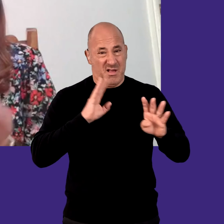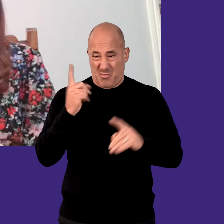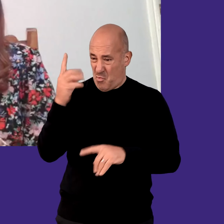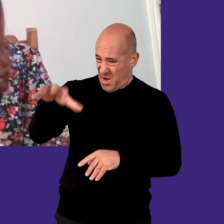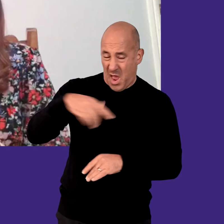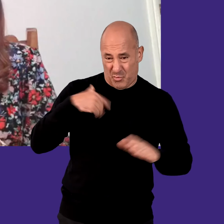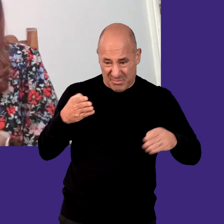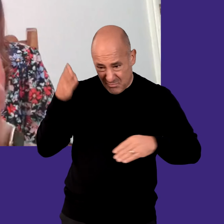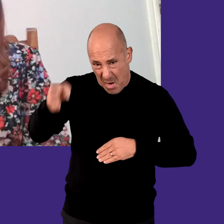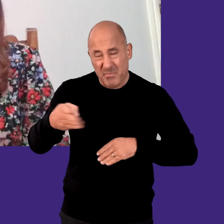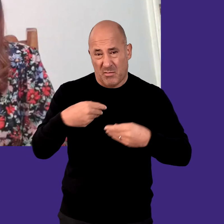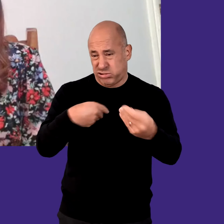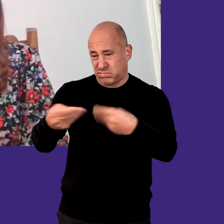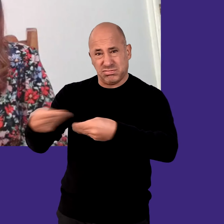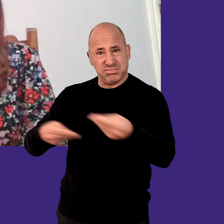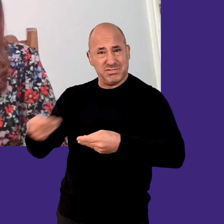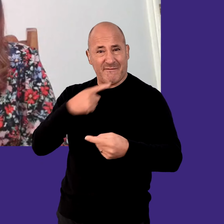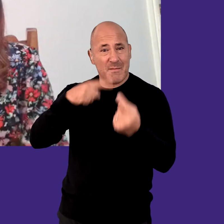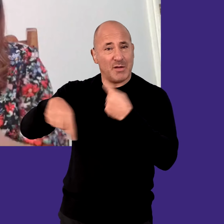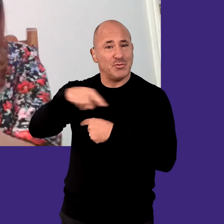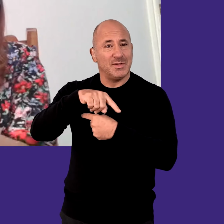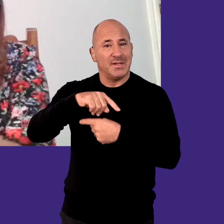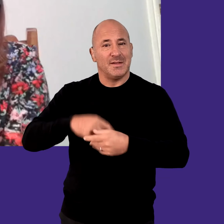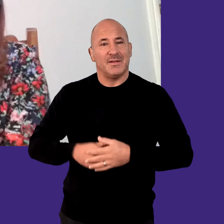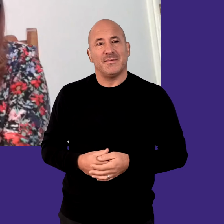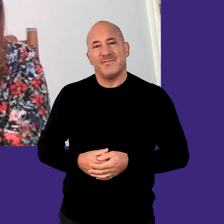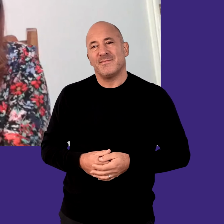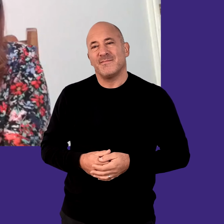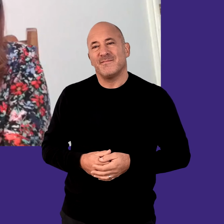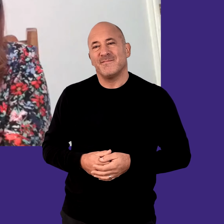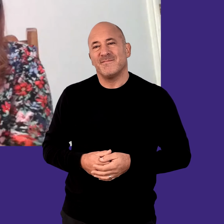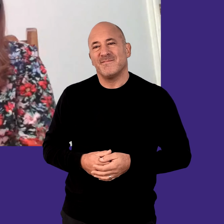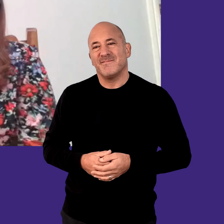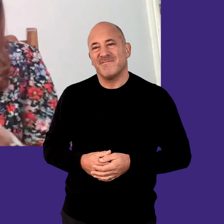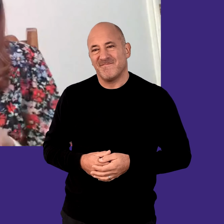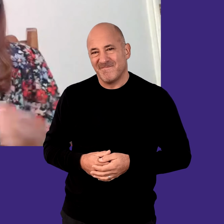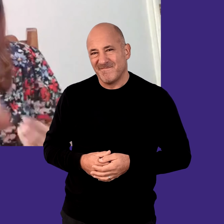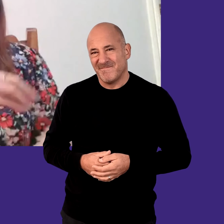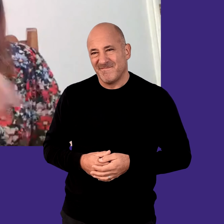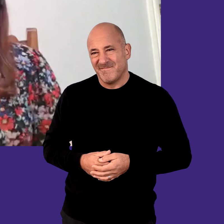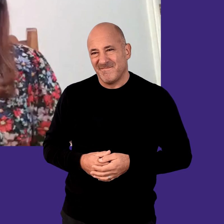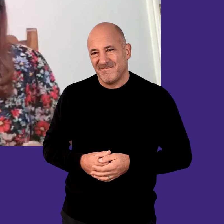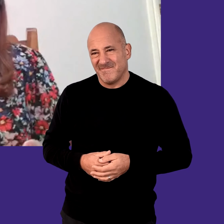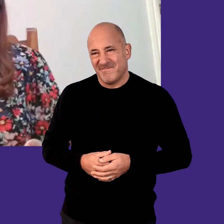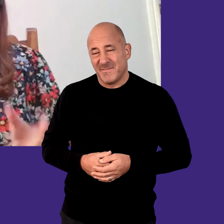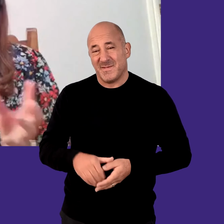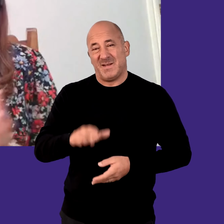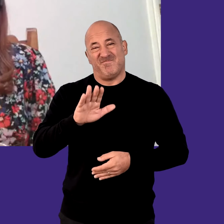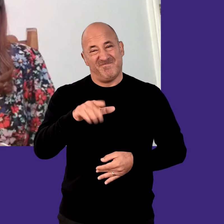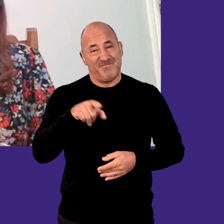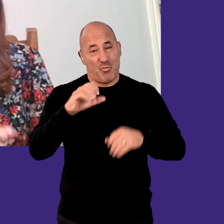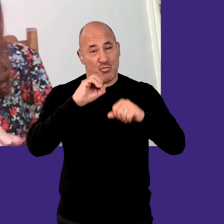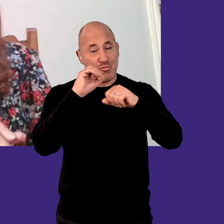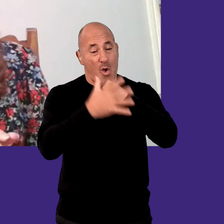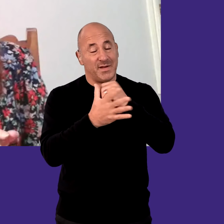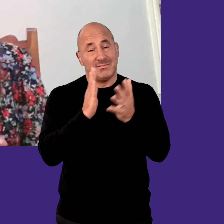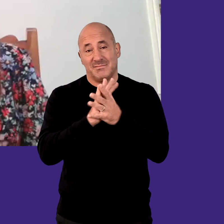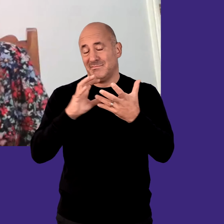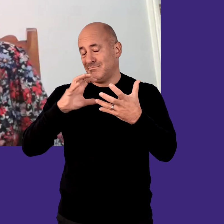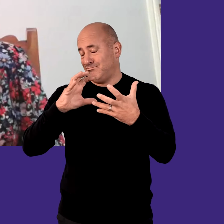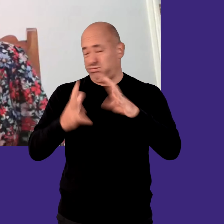families with lots of information and services whilst they're just in one spot, rather than having to come to all of us. So I